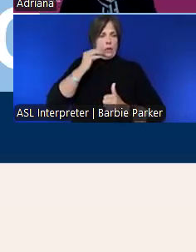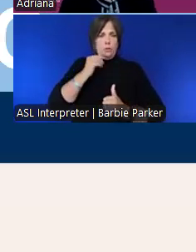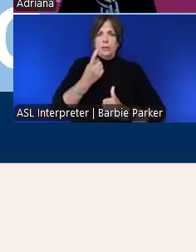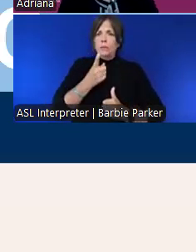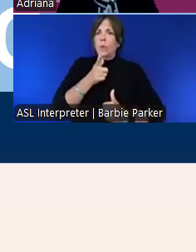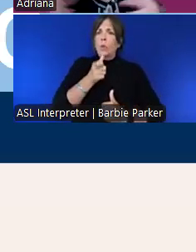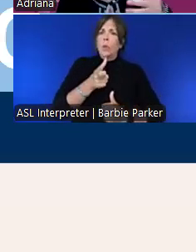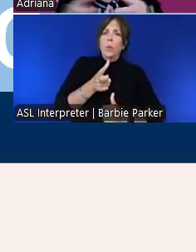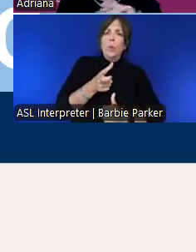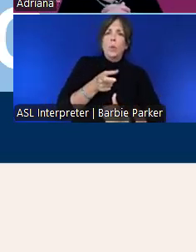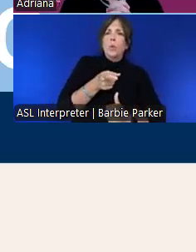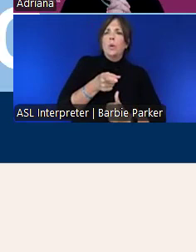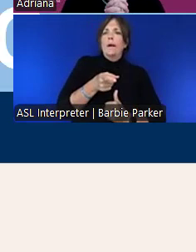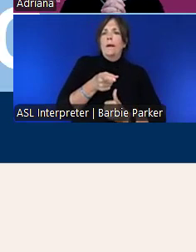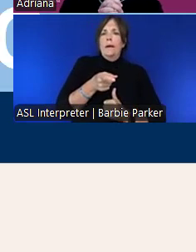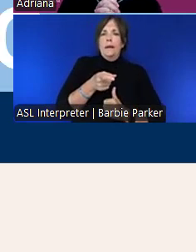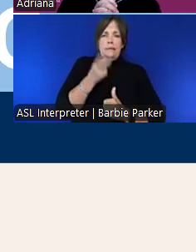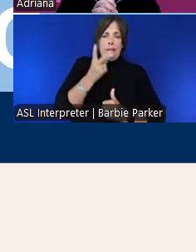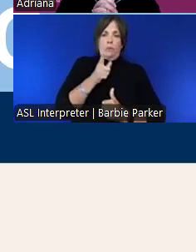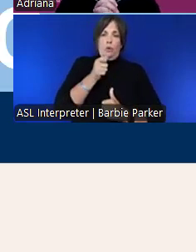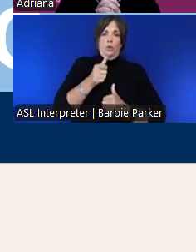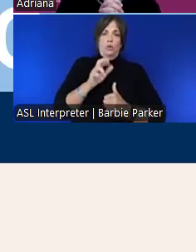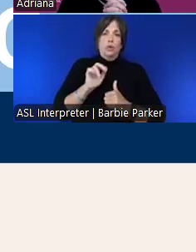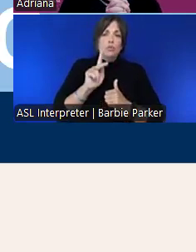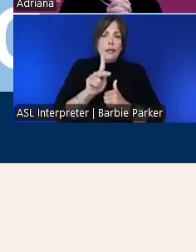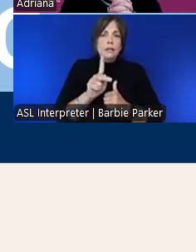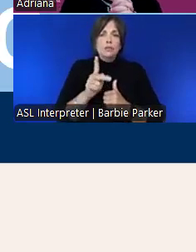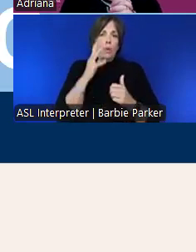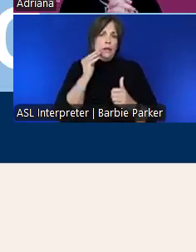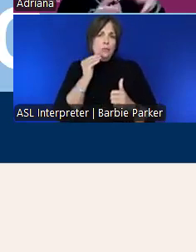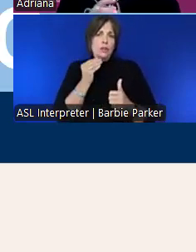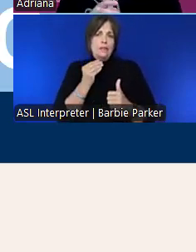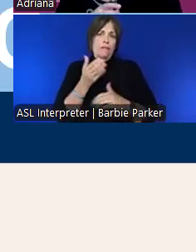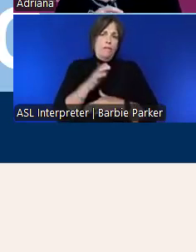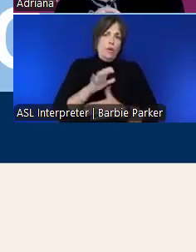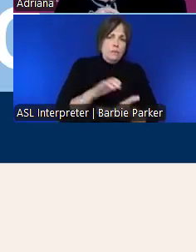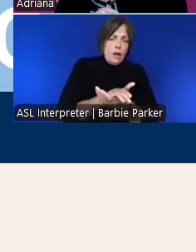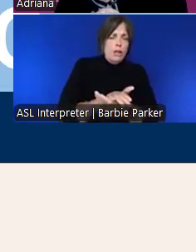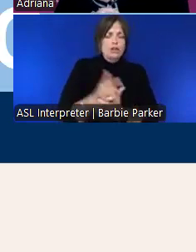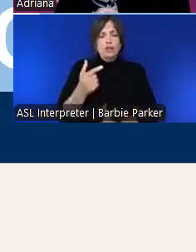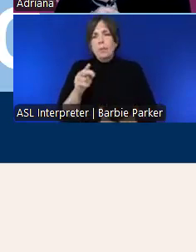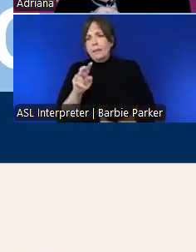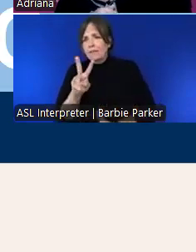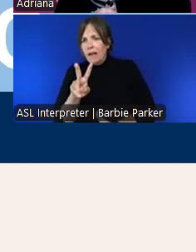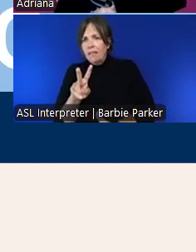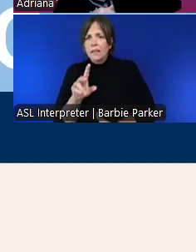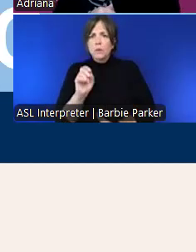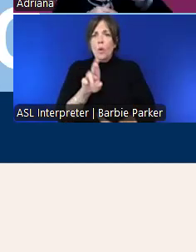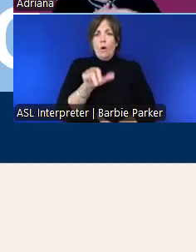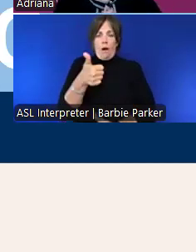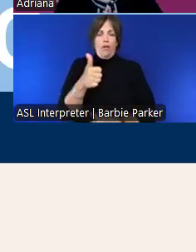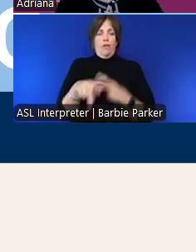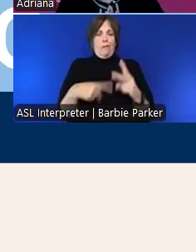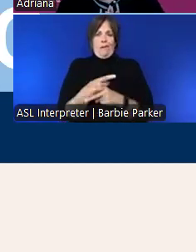gender-based violence, for other forms of gender-based violence for that matter, is that, you know, you can take these as a